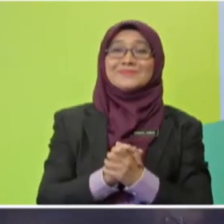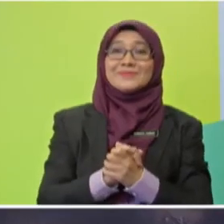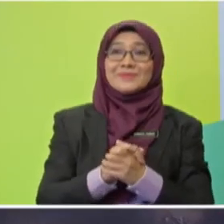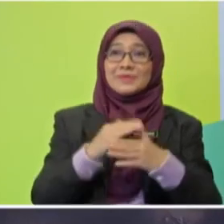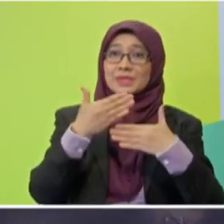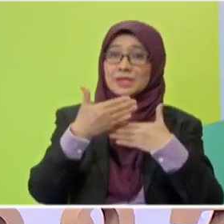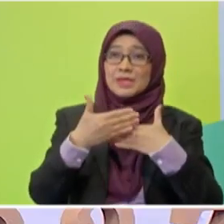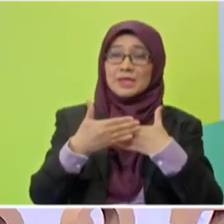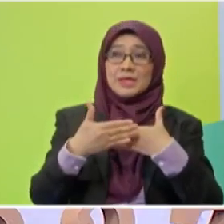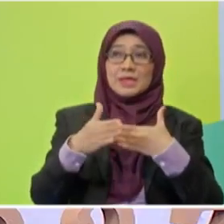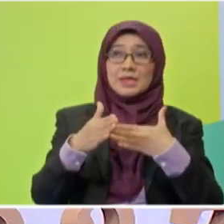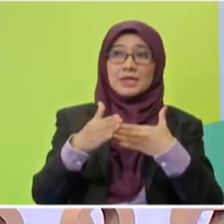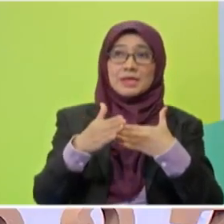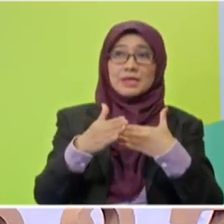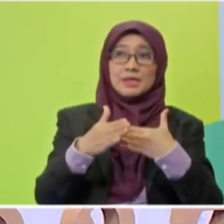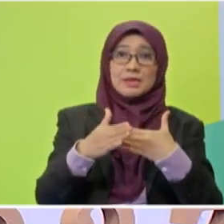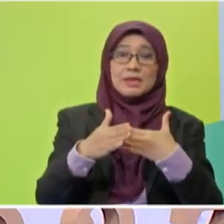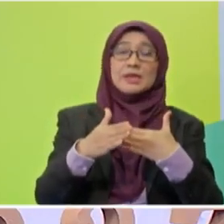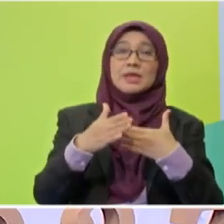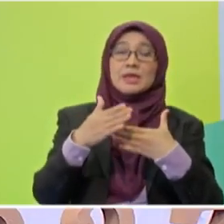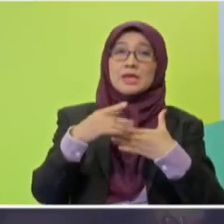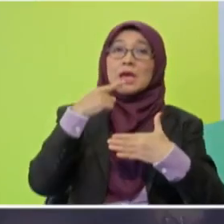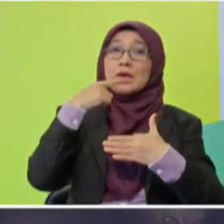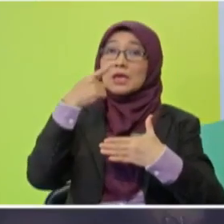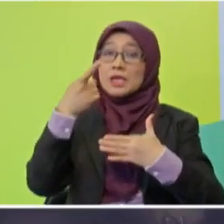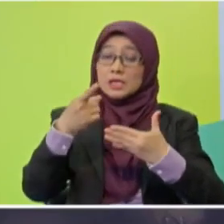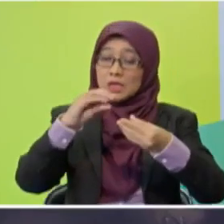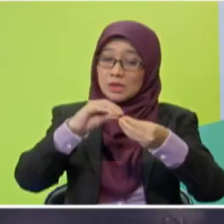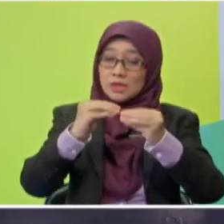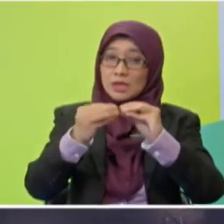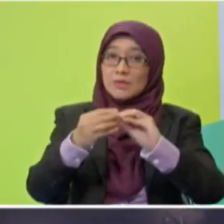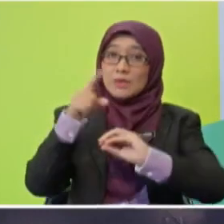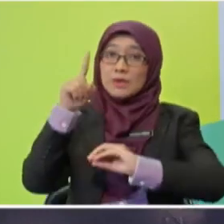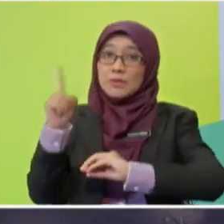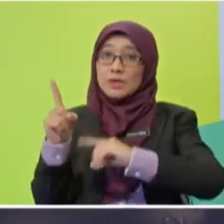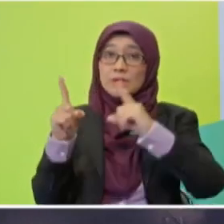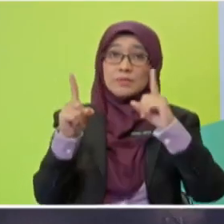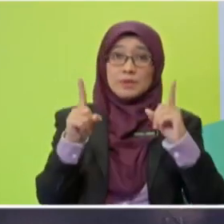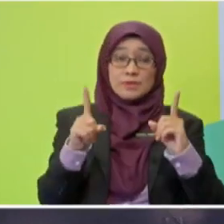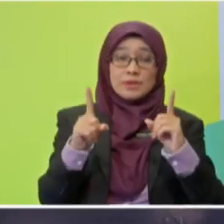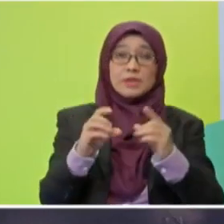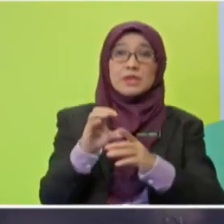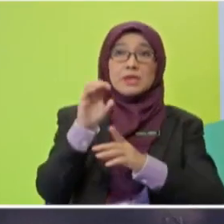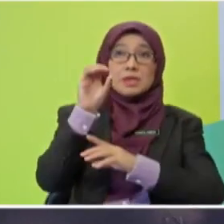the decimal kids, we have to say the number one by one. Okay, what our Abang Anif said just now,